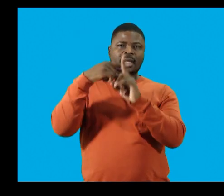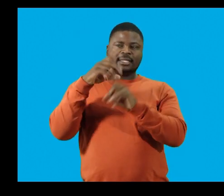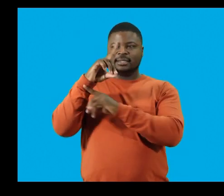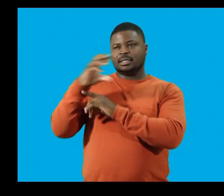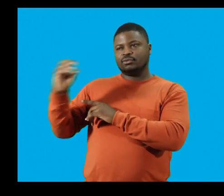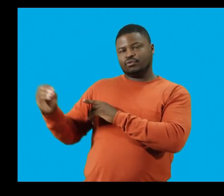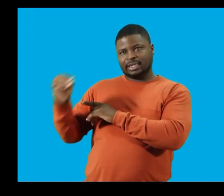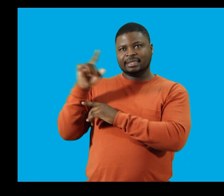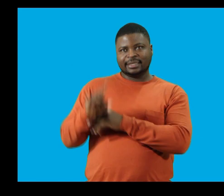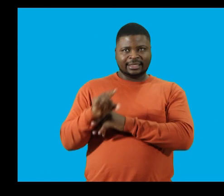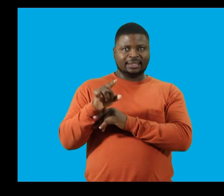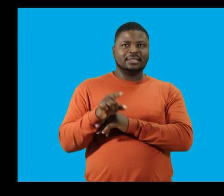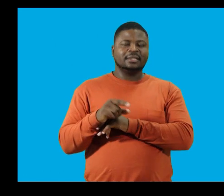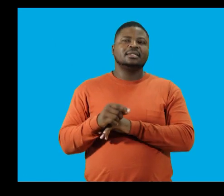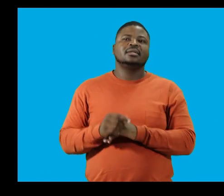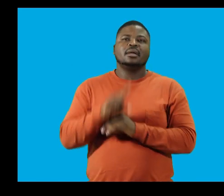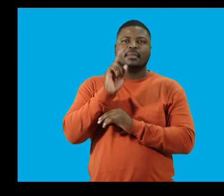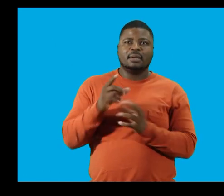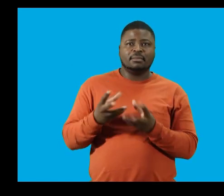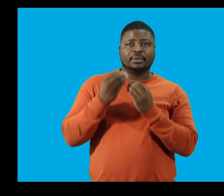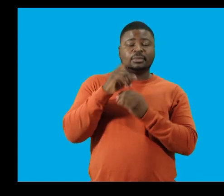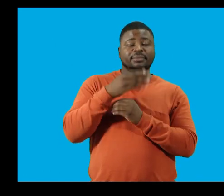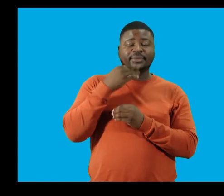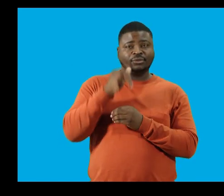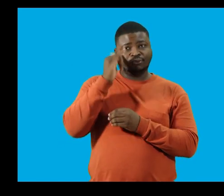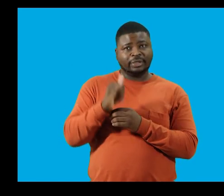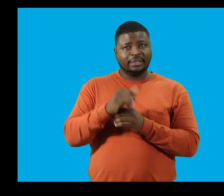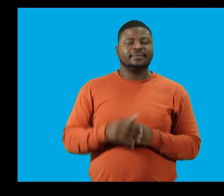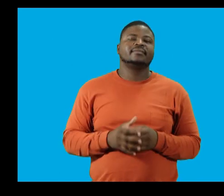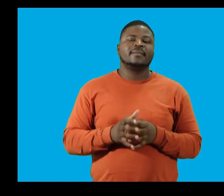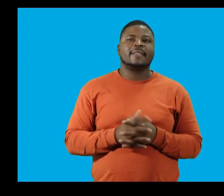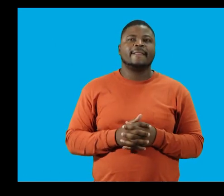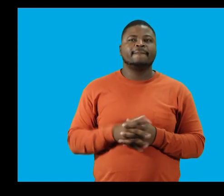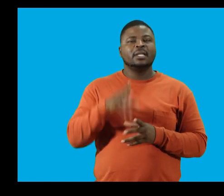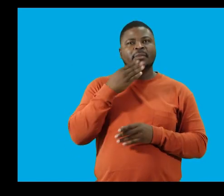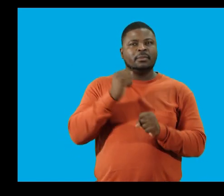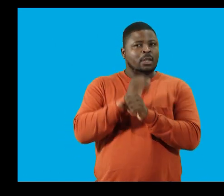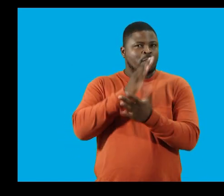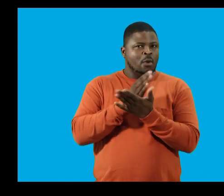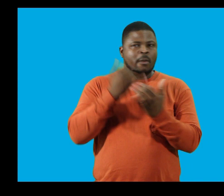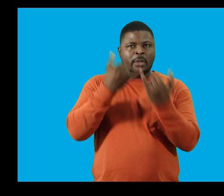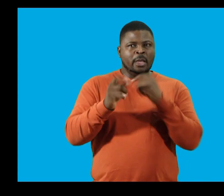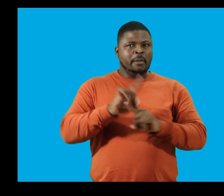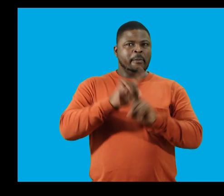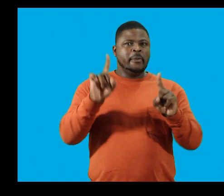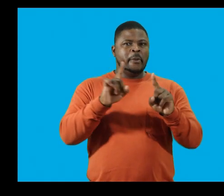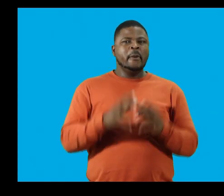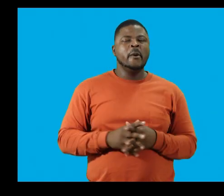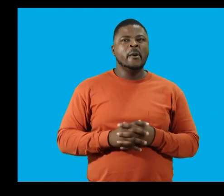your calculator and you get the answer. Just double check what you punch in so that you don't make a